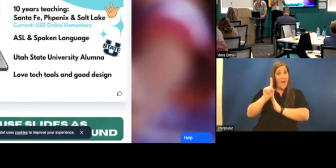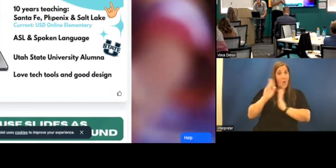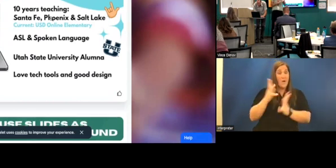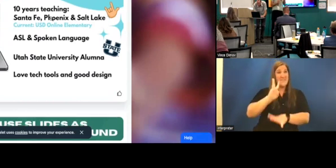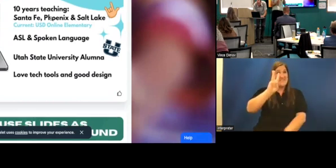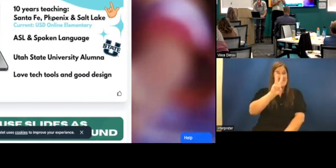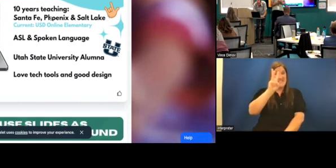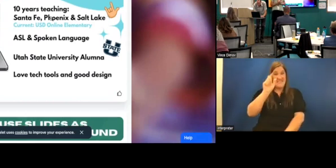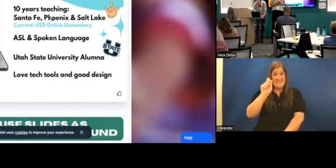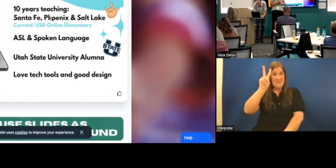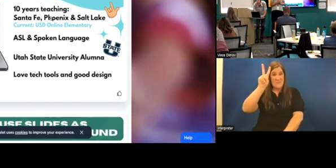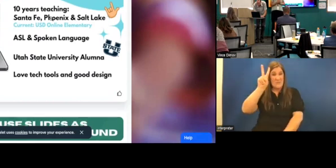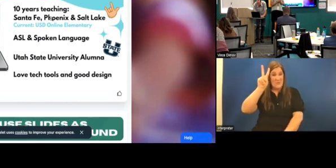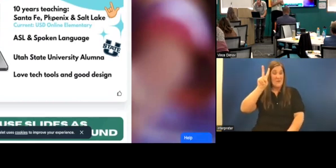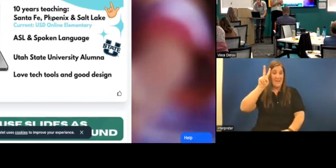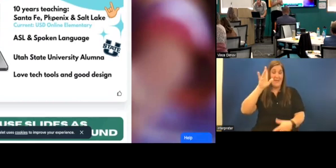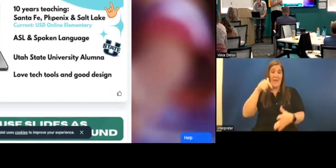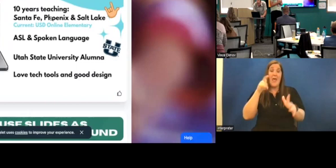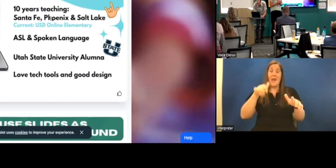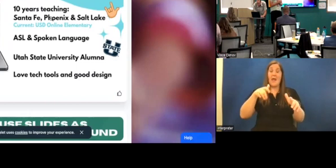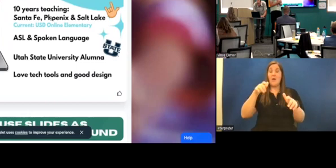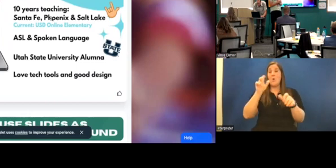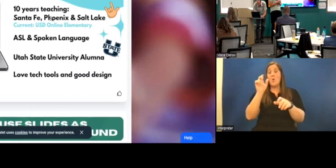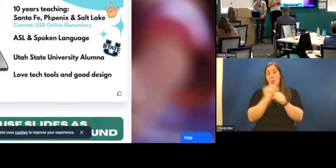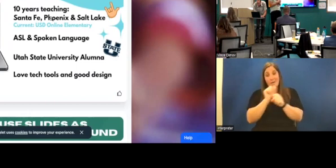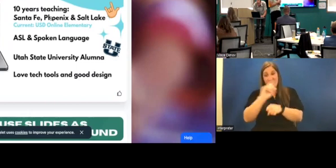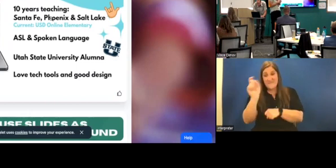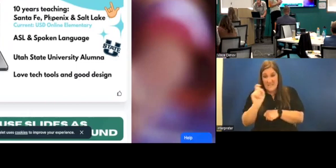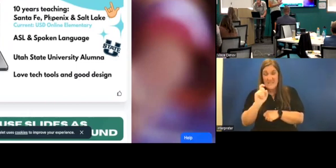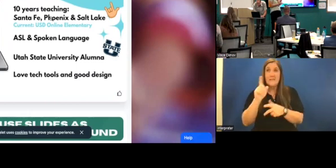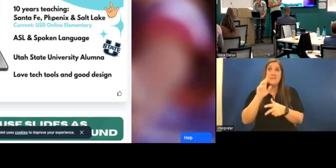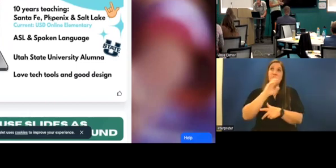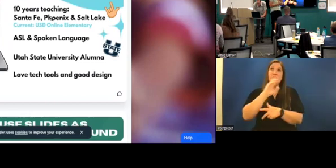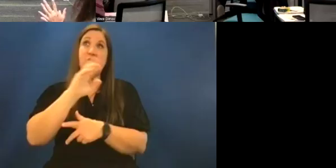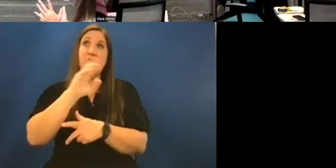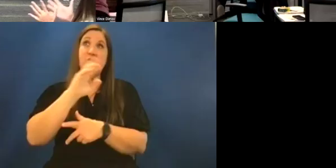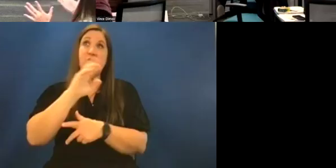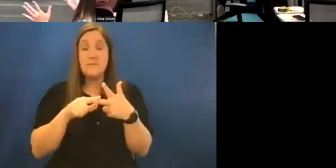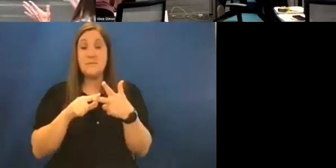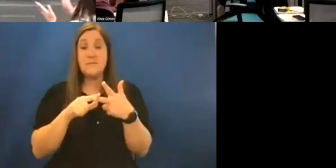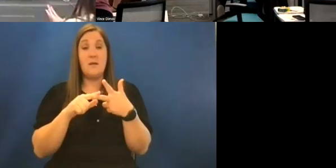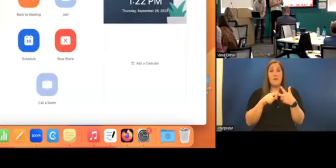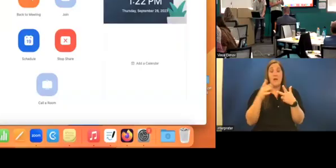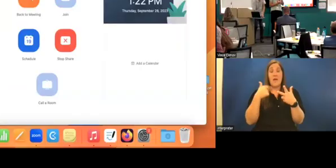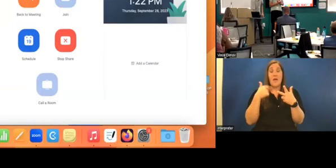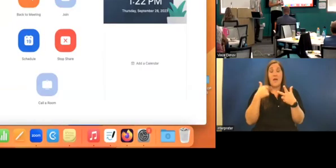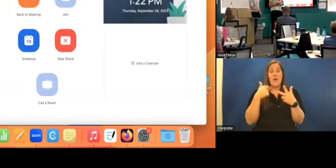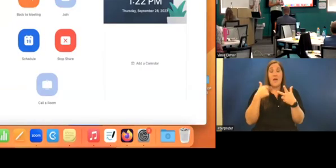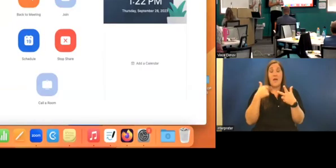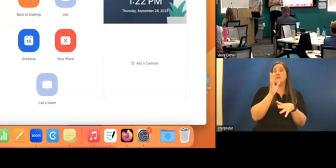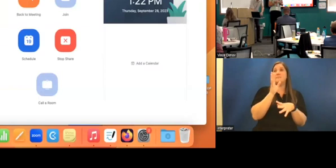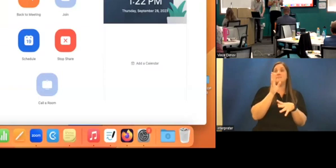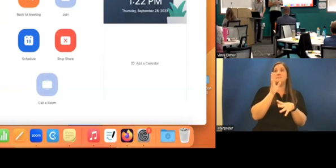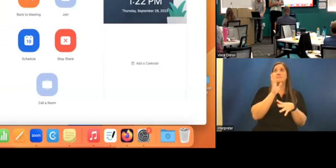started in Santa Fe, and then I was in Phoenix, and I was recently at JMS. And I've done spoken language